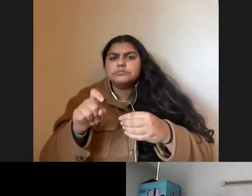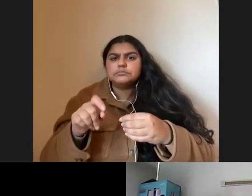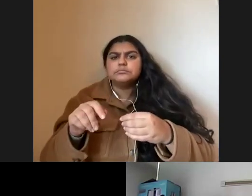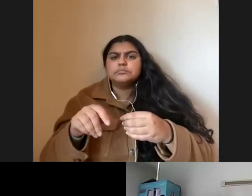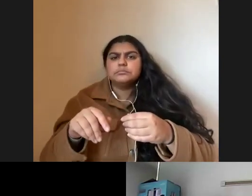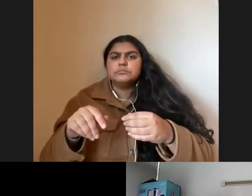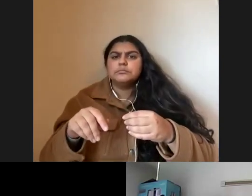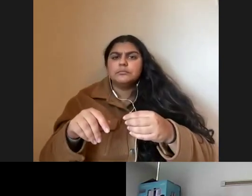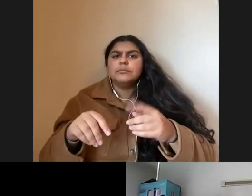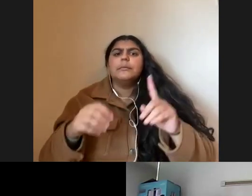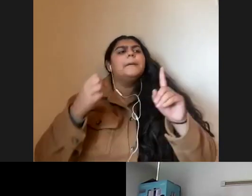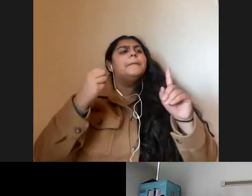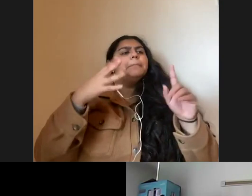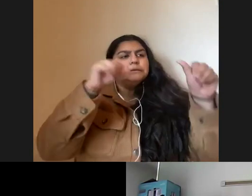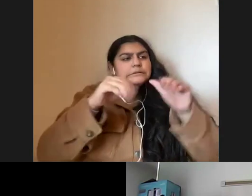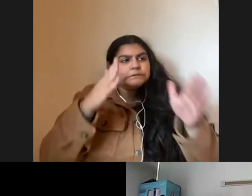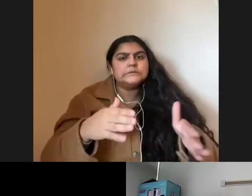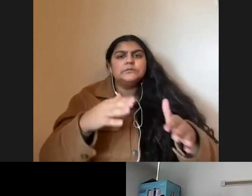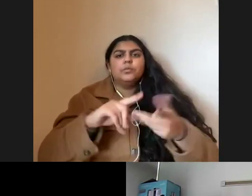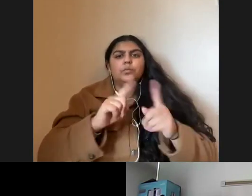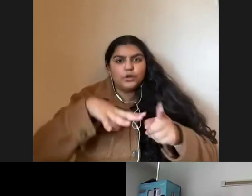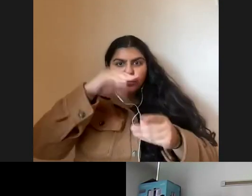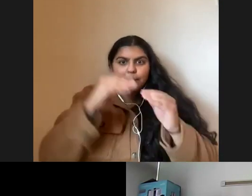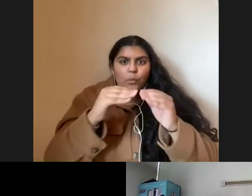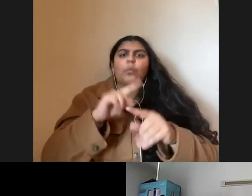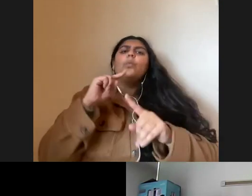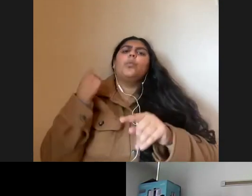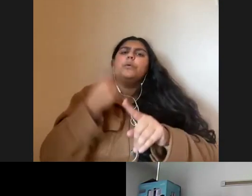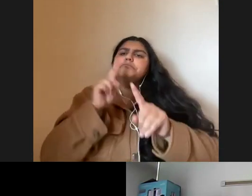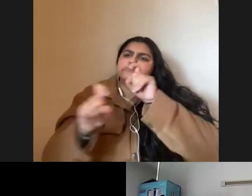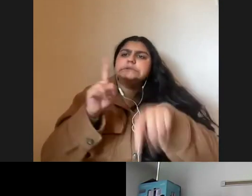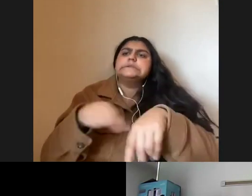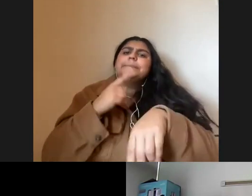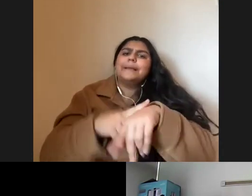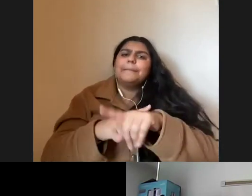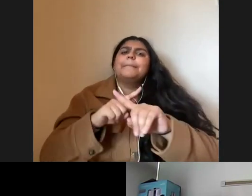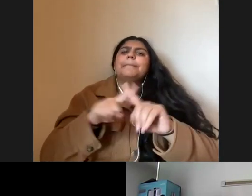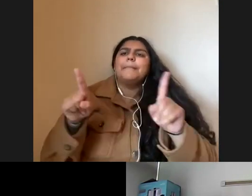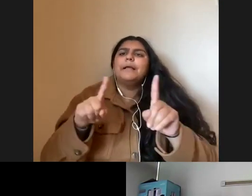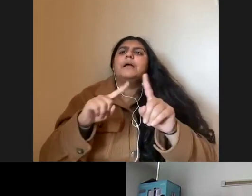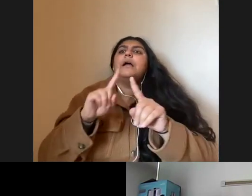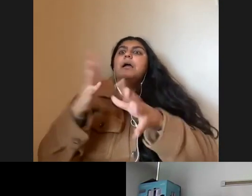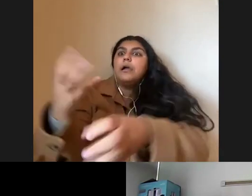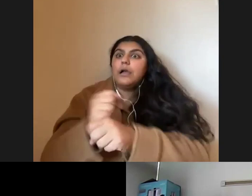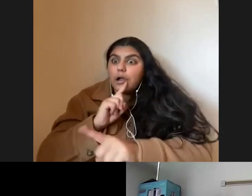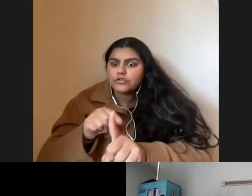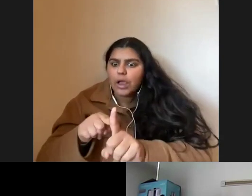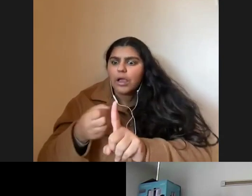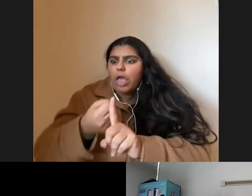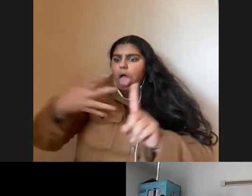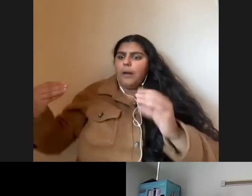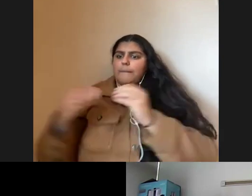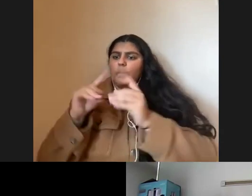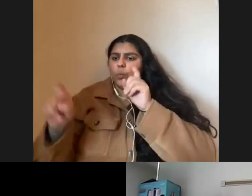scientists learning more, sometimes when we ask questions, the answers just produce more questions. This is kind of the beauty of being